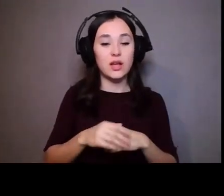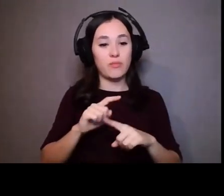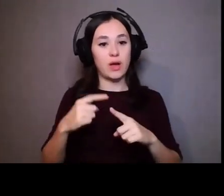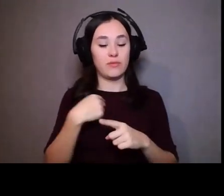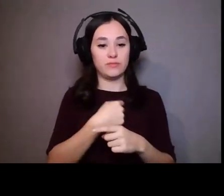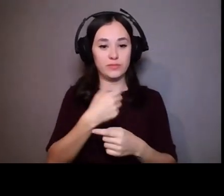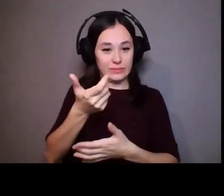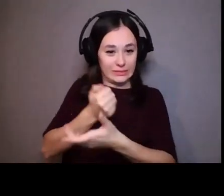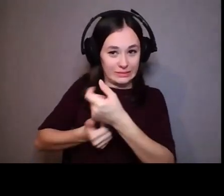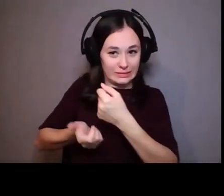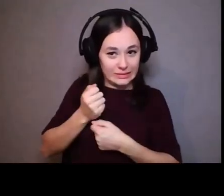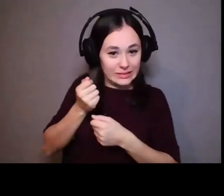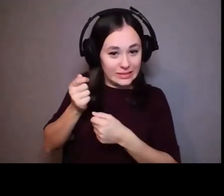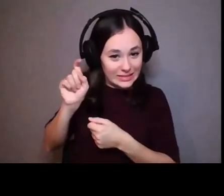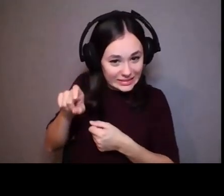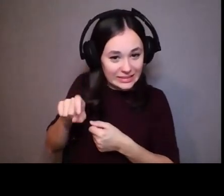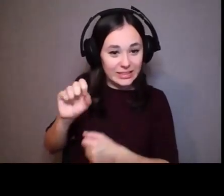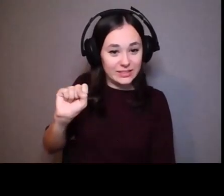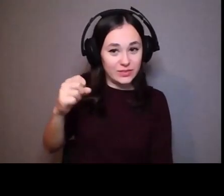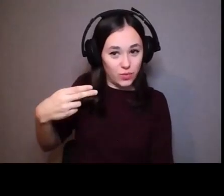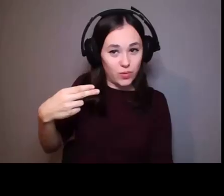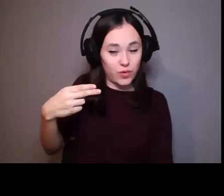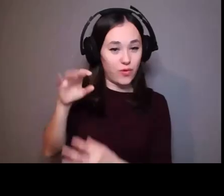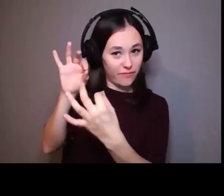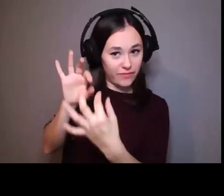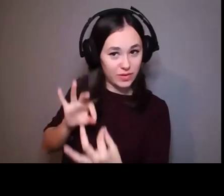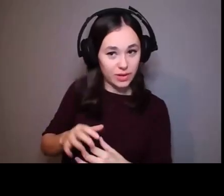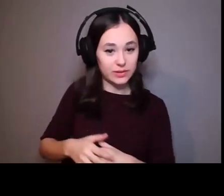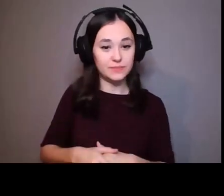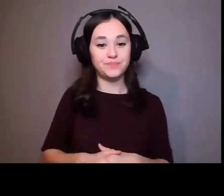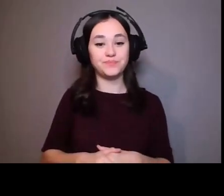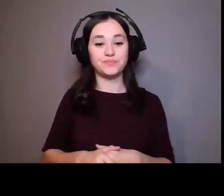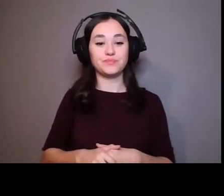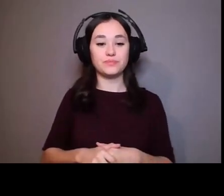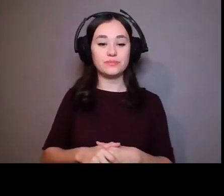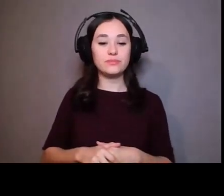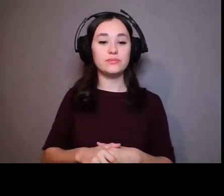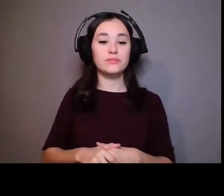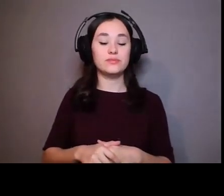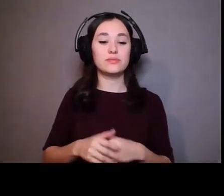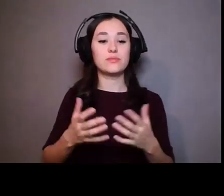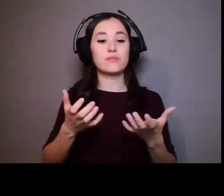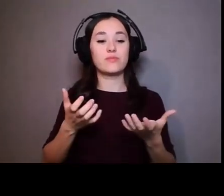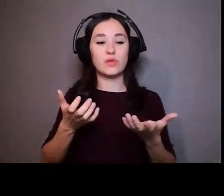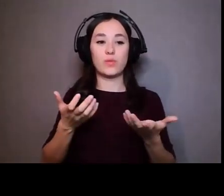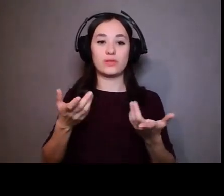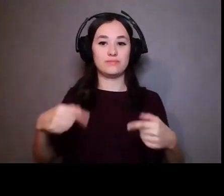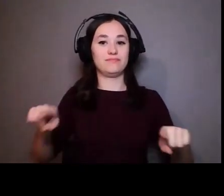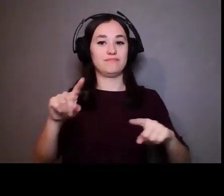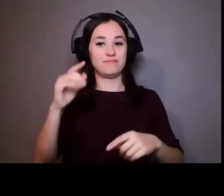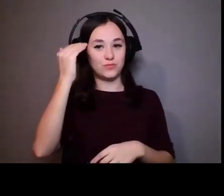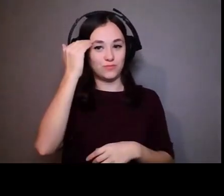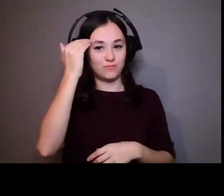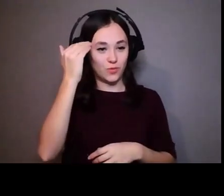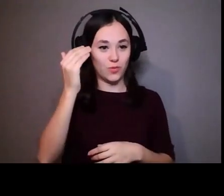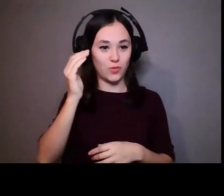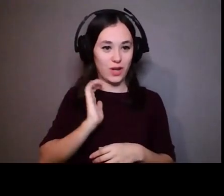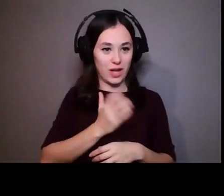put them out there so that they're on your radar screen, acknowledging that they're fairly broad.